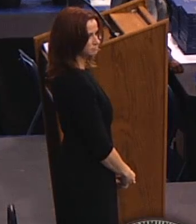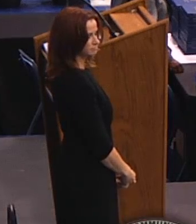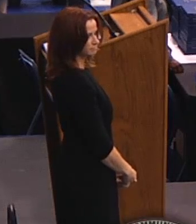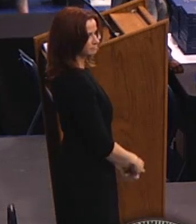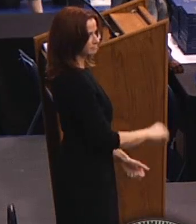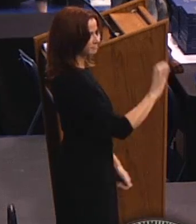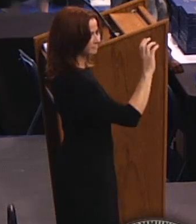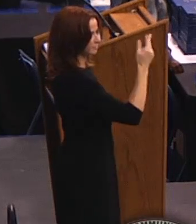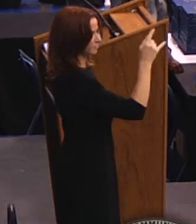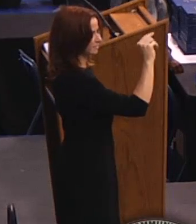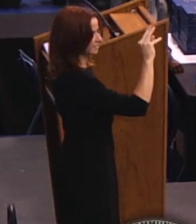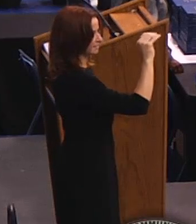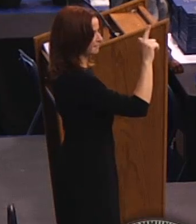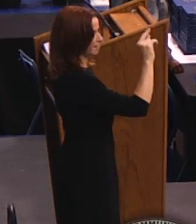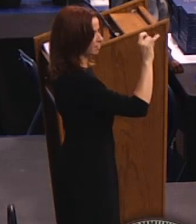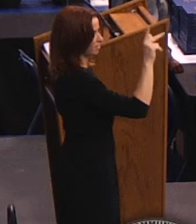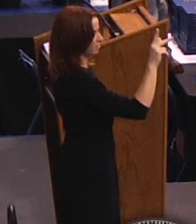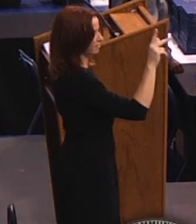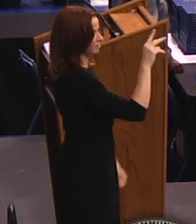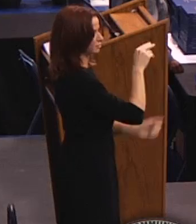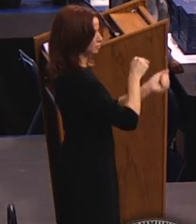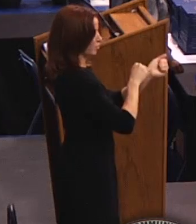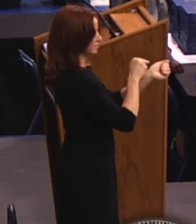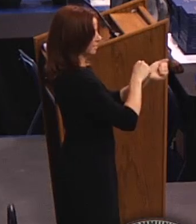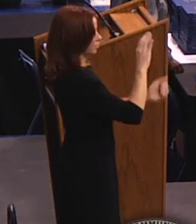Kristen Ann Matlock, nursing, cum laude.